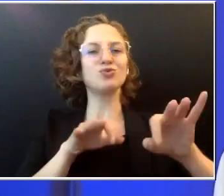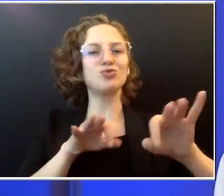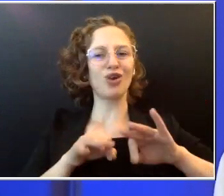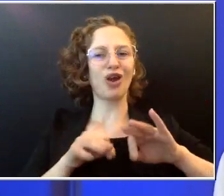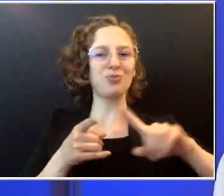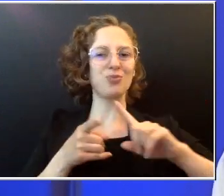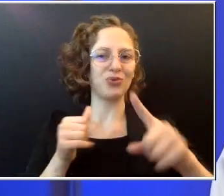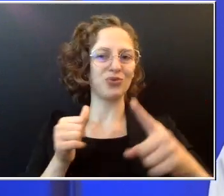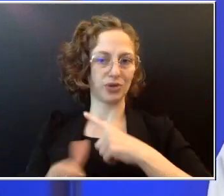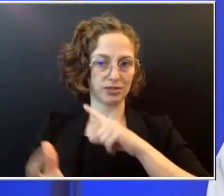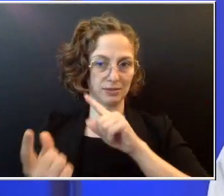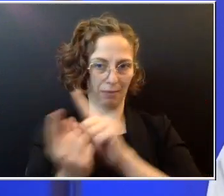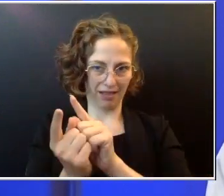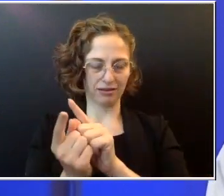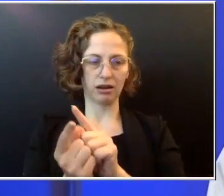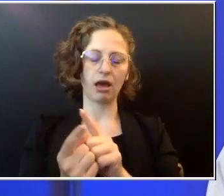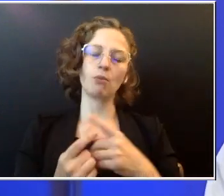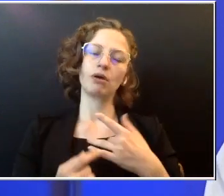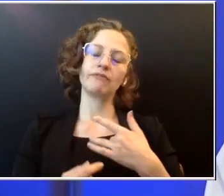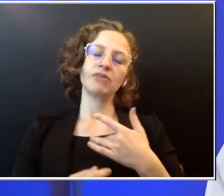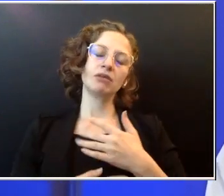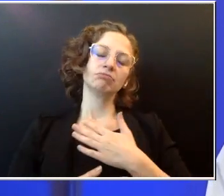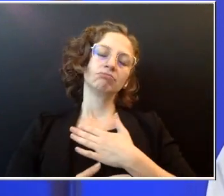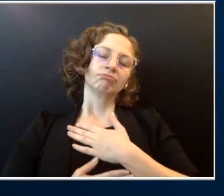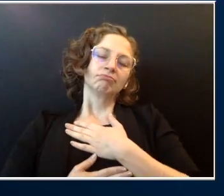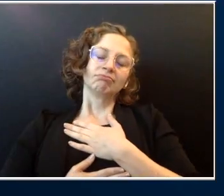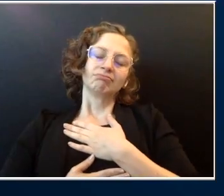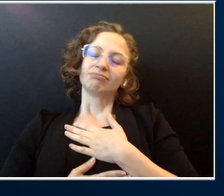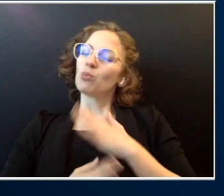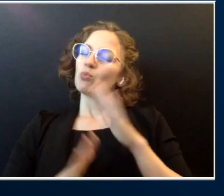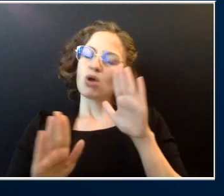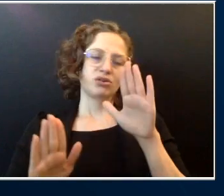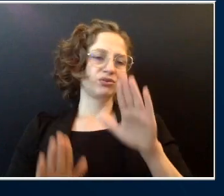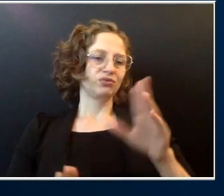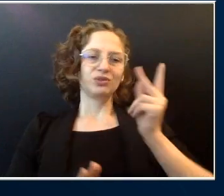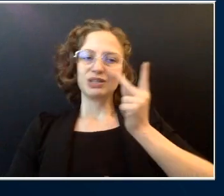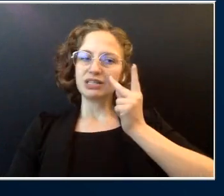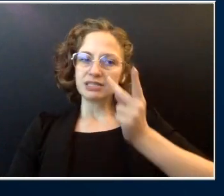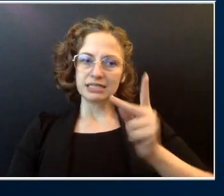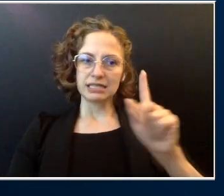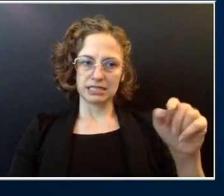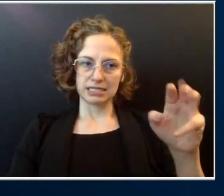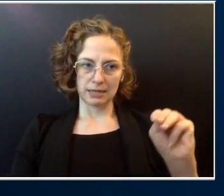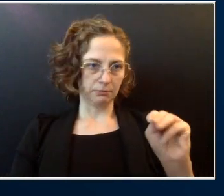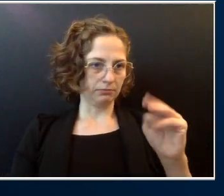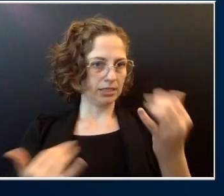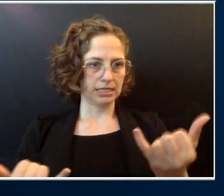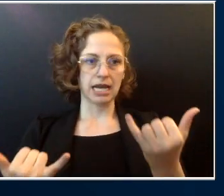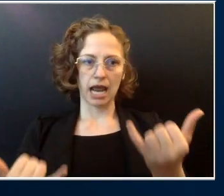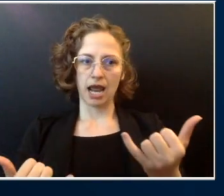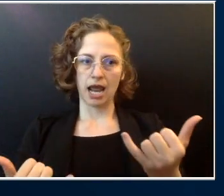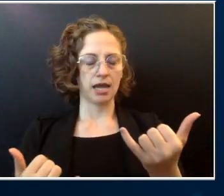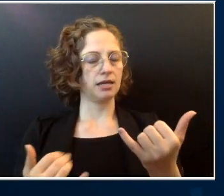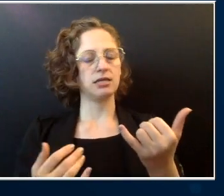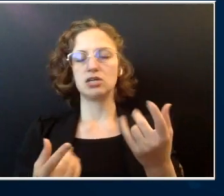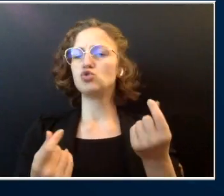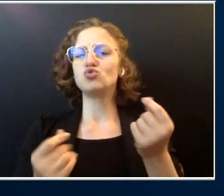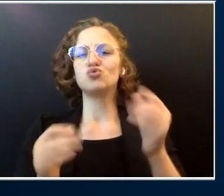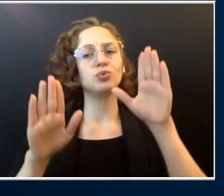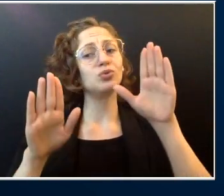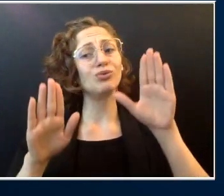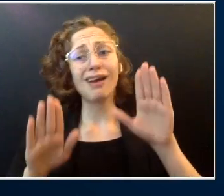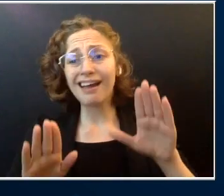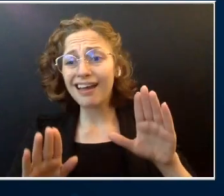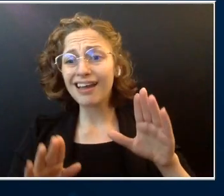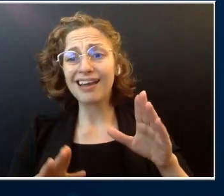see Tim today. I mean, he's doing great. We've had a 9-year relationship. I mean, it's almost